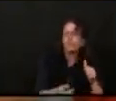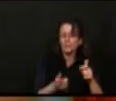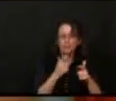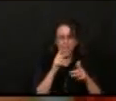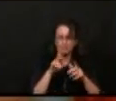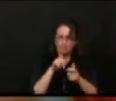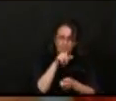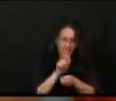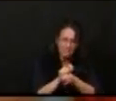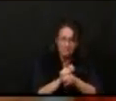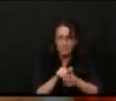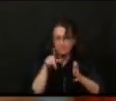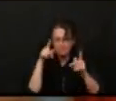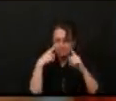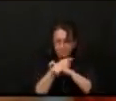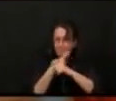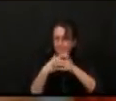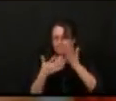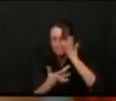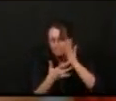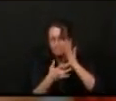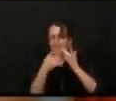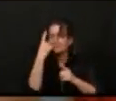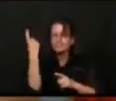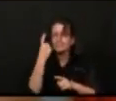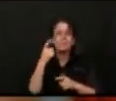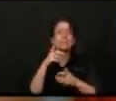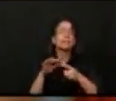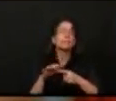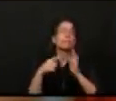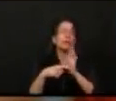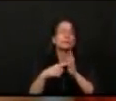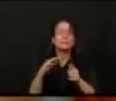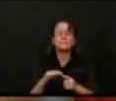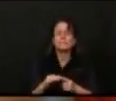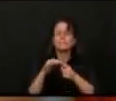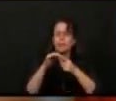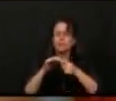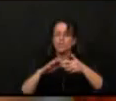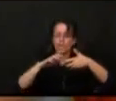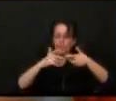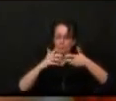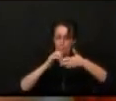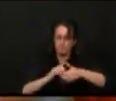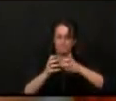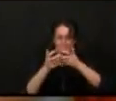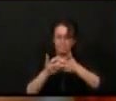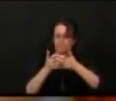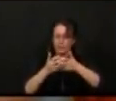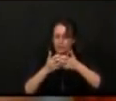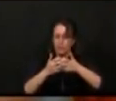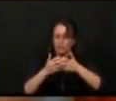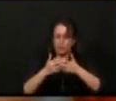knowledge, then we will. For example, our grader is up at a specialist in Westminster getting a new cab put